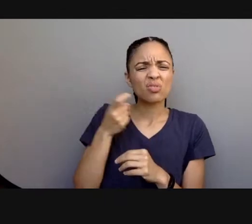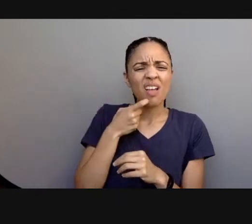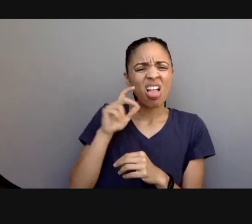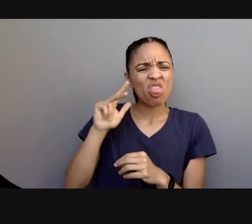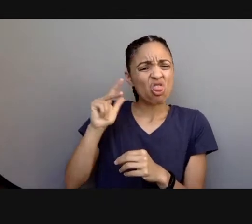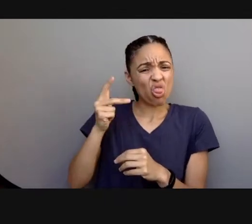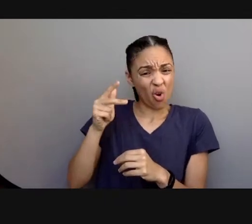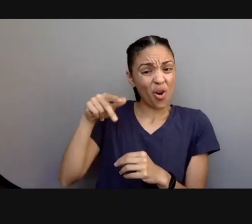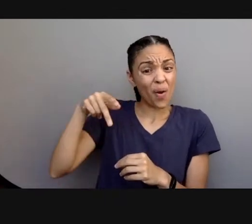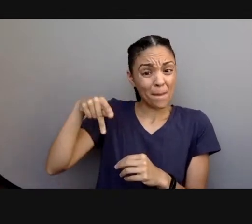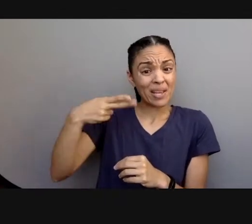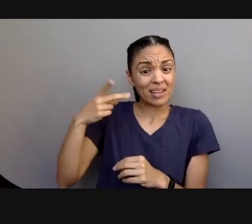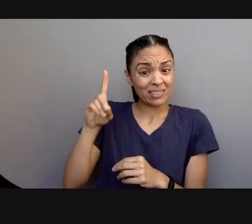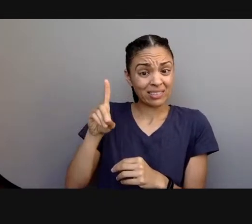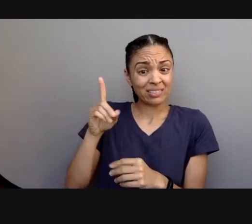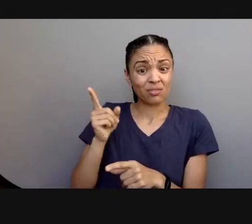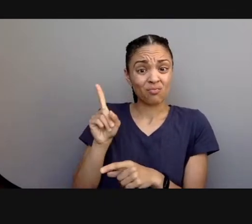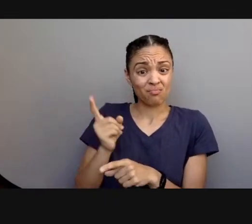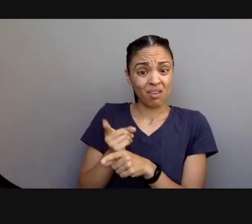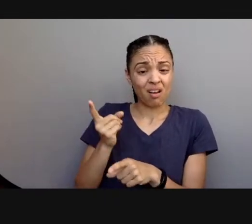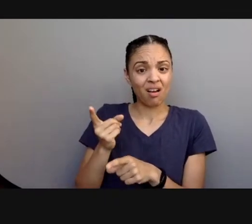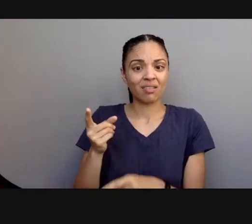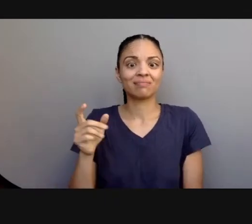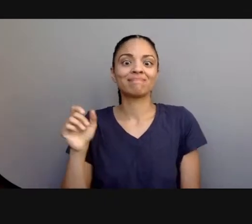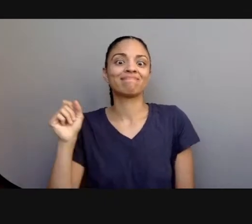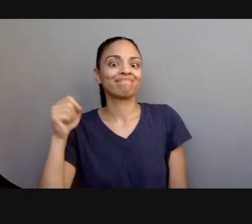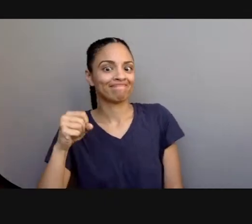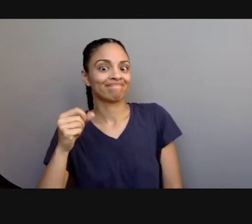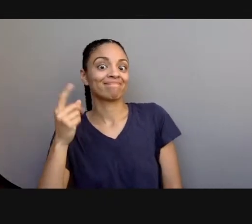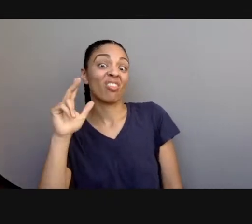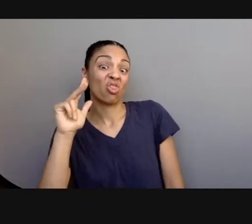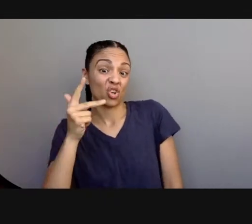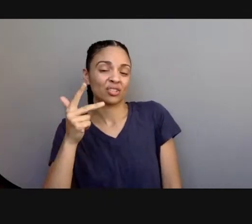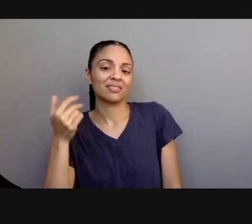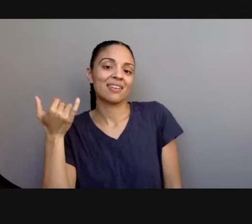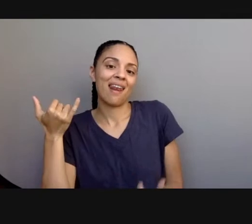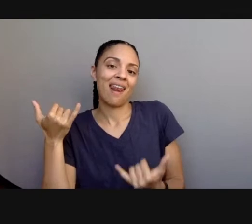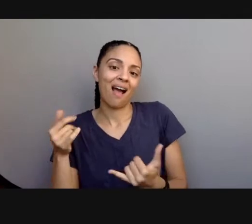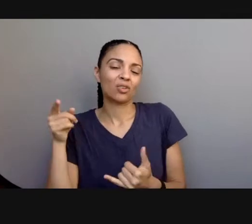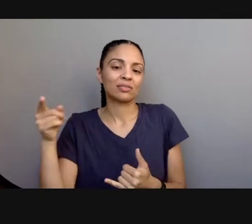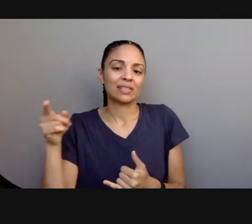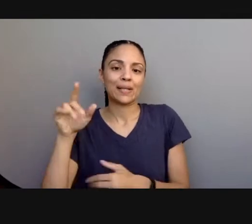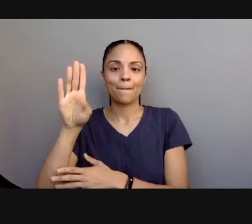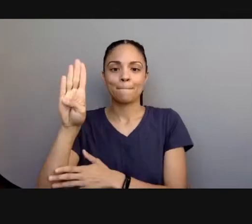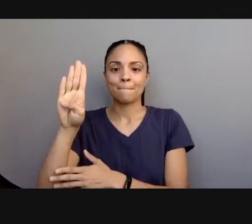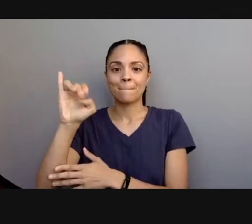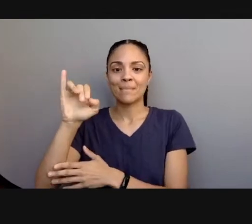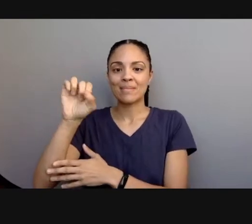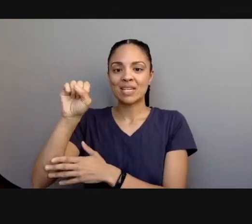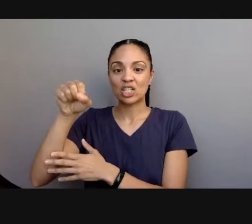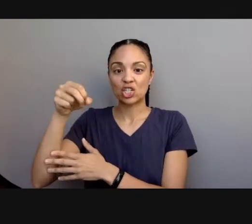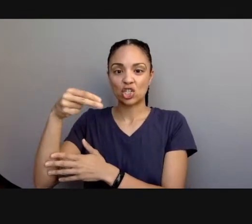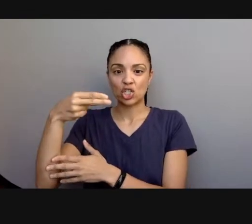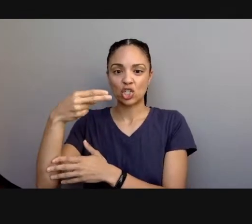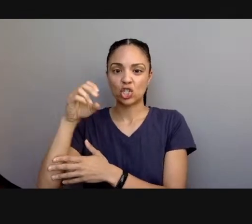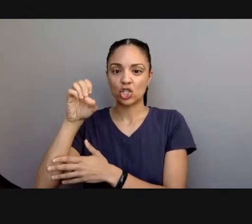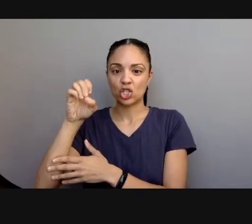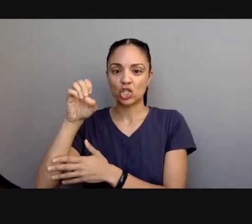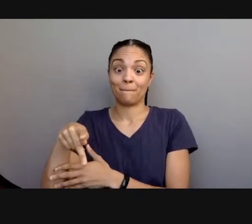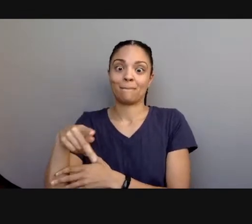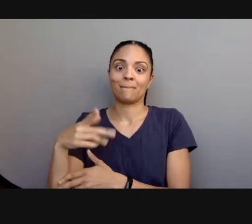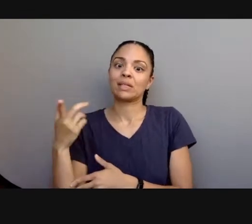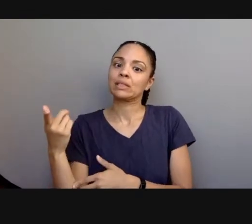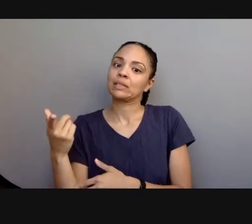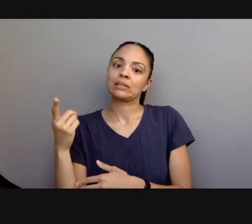him. Okay. Yep, now he's the bishop of the Full Gospel Conference down in the Southeastern Conference. So he's been in school